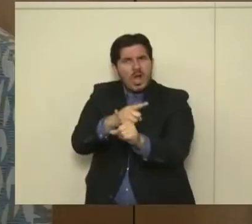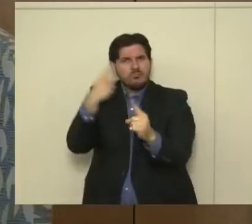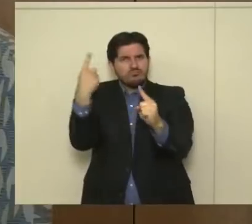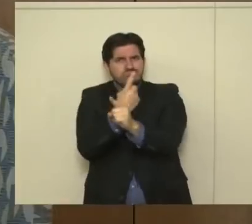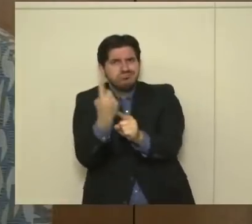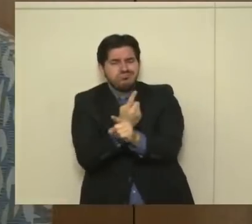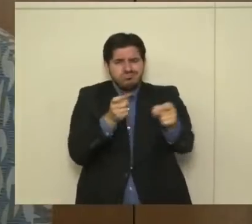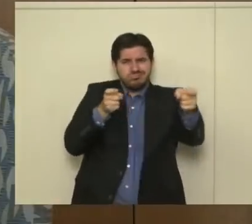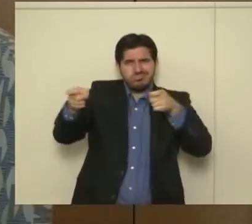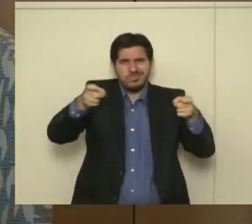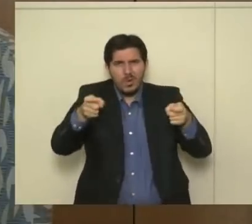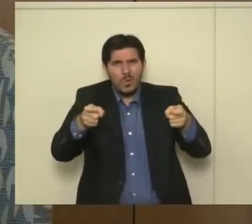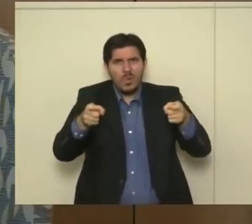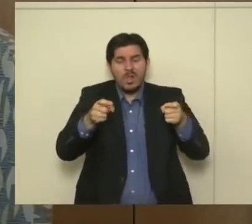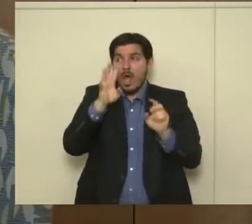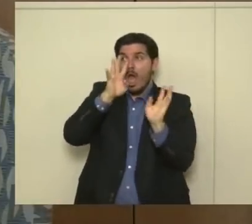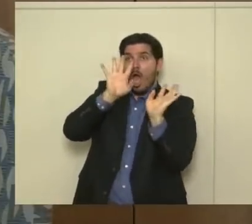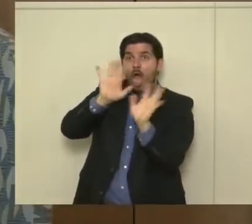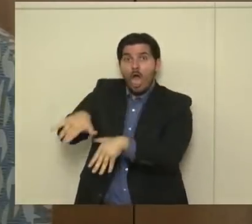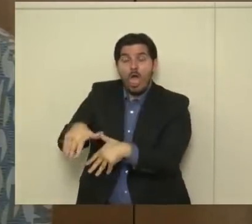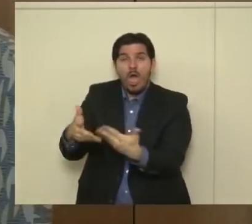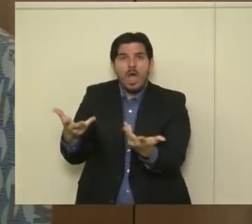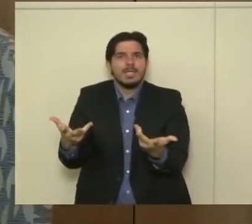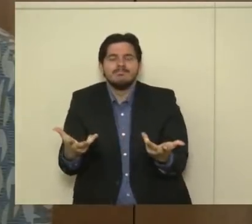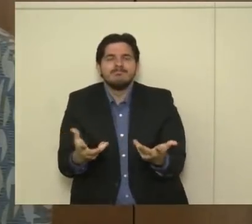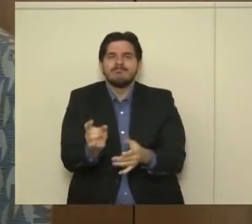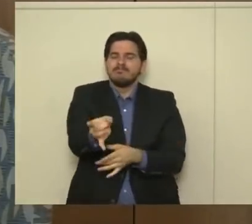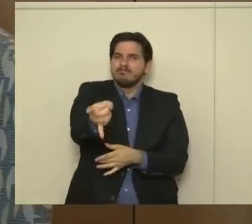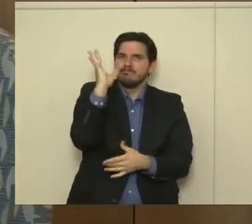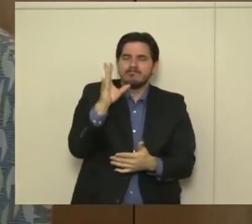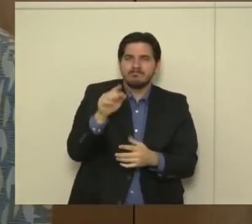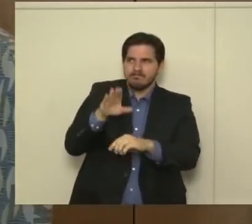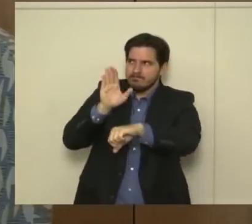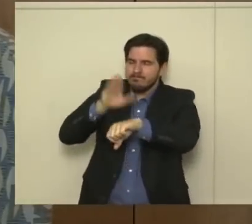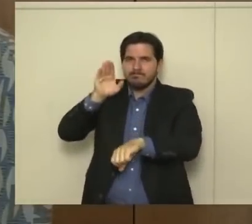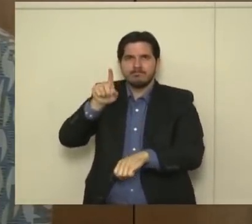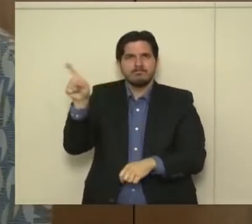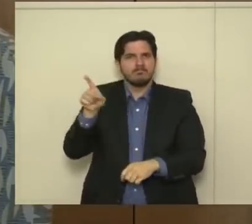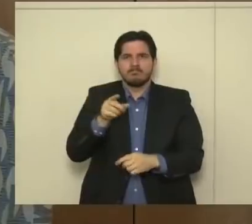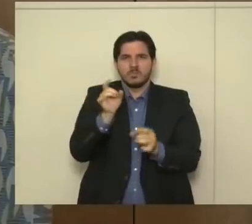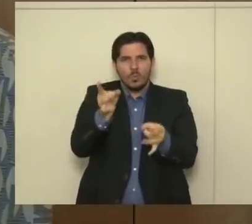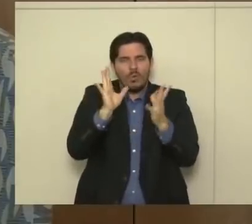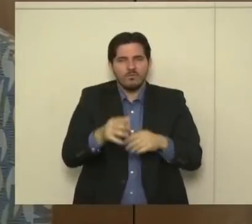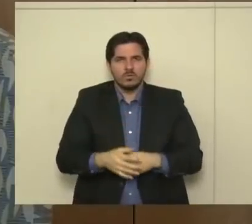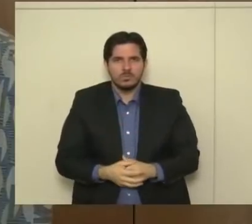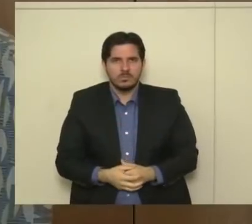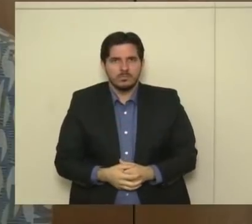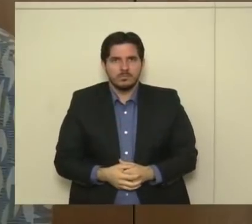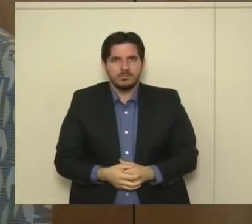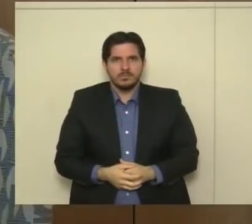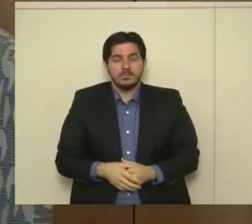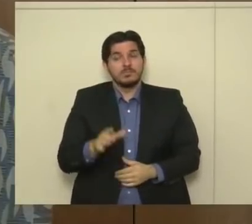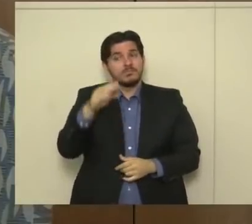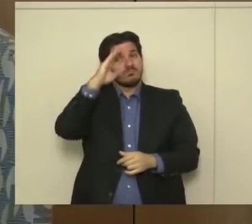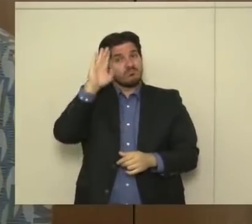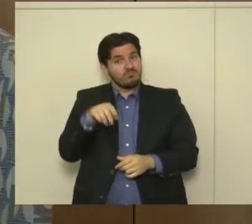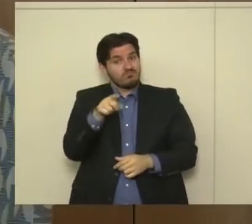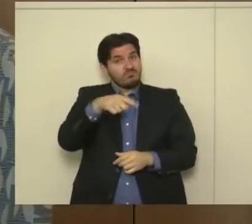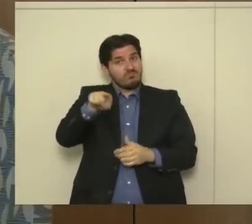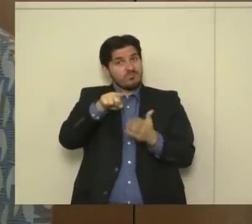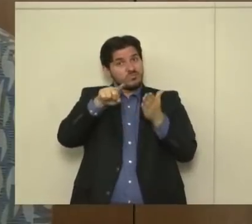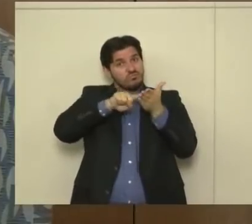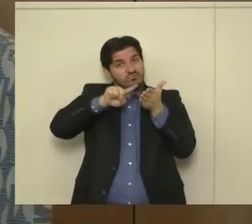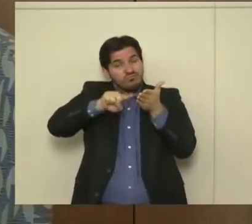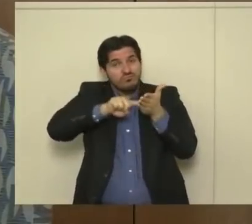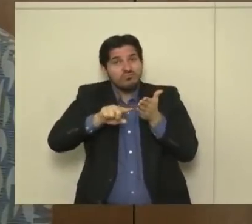are now saying, let's clarify. And I appreciate that, journalists are doing investigatory reporting and trying to